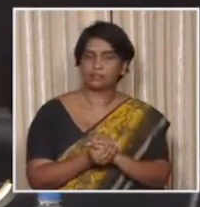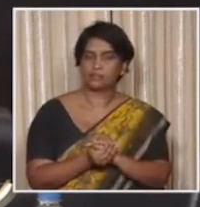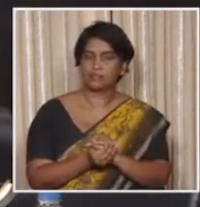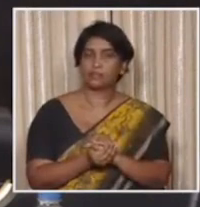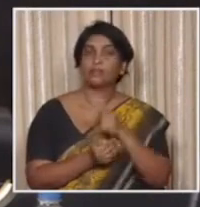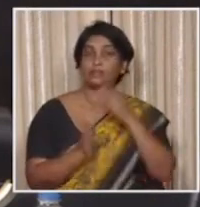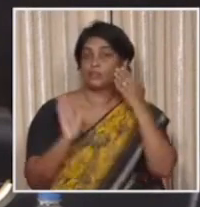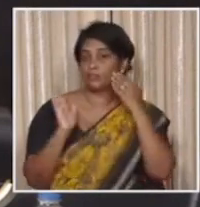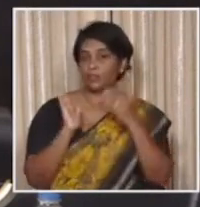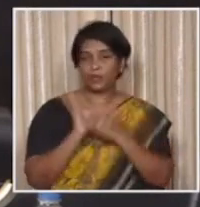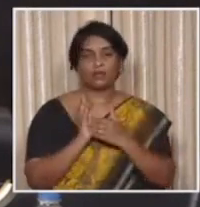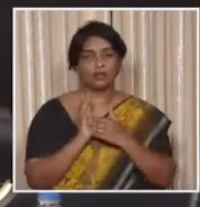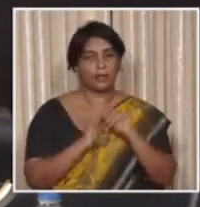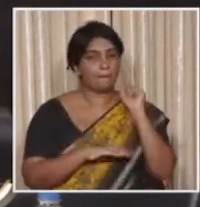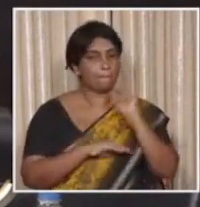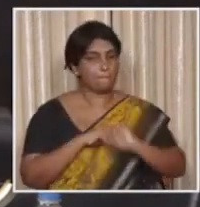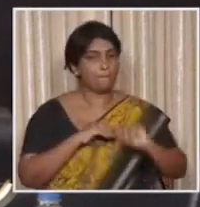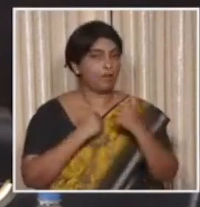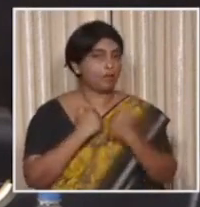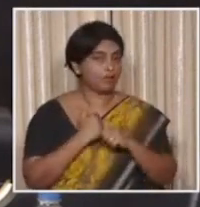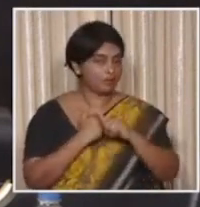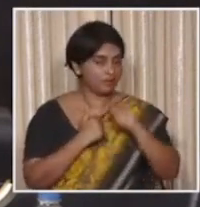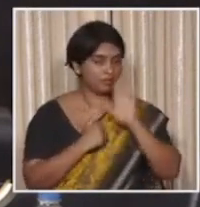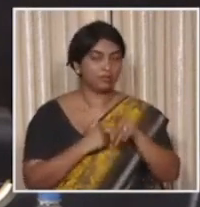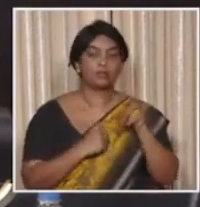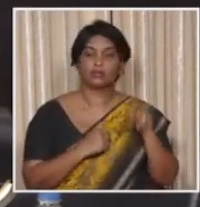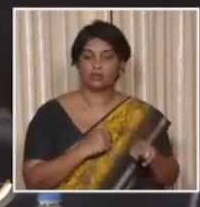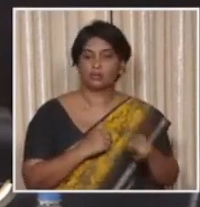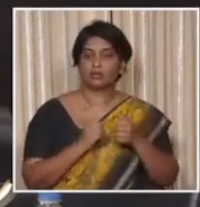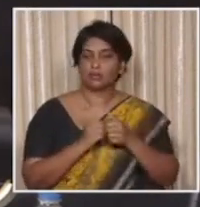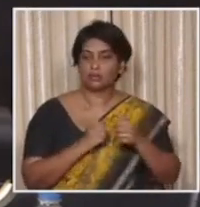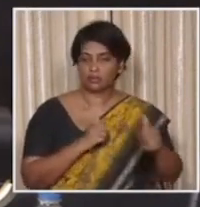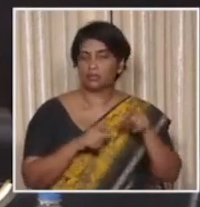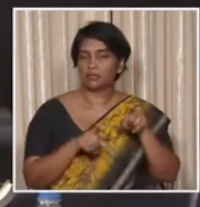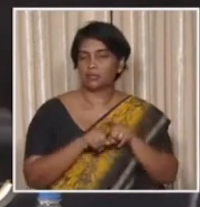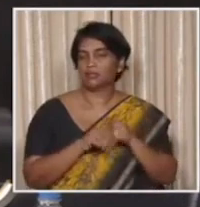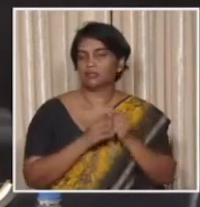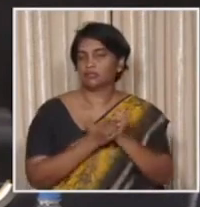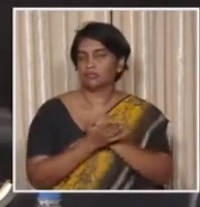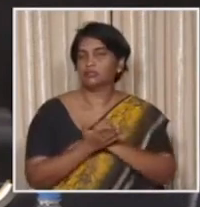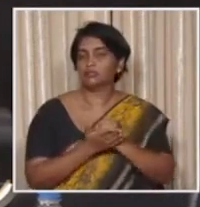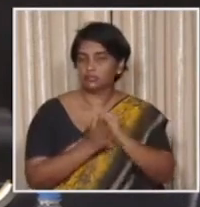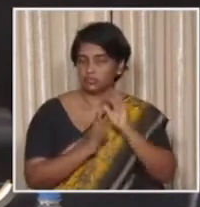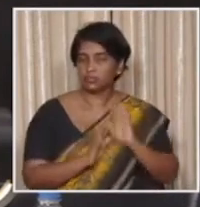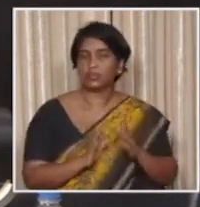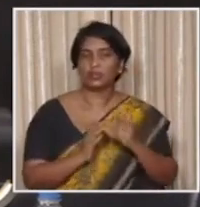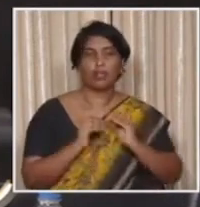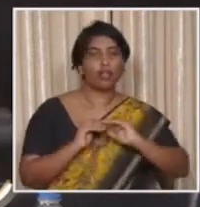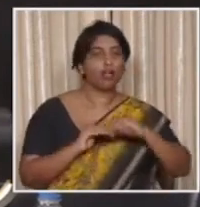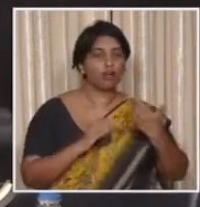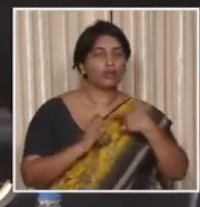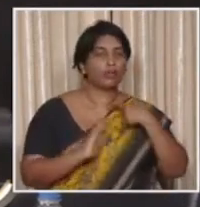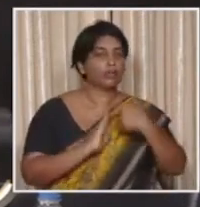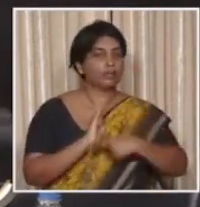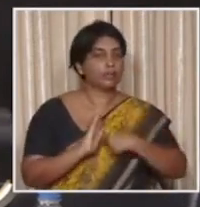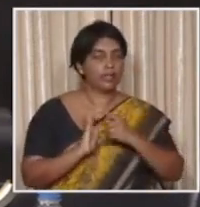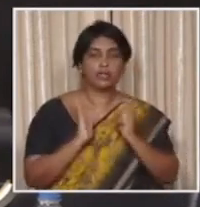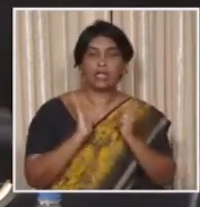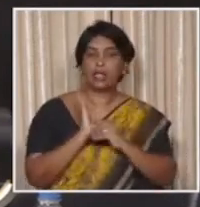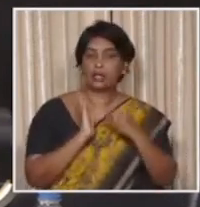to make an announcement on the coverage and parameters of the external and domestic debt operations before end of